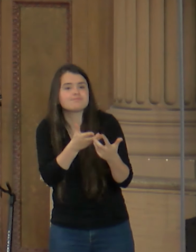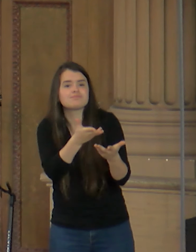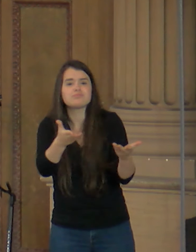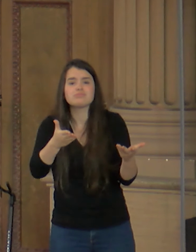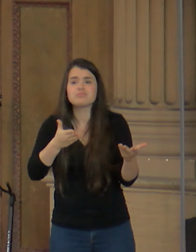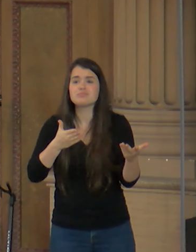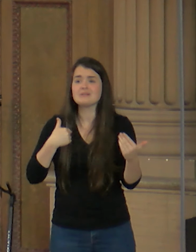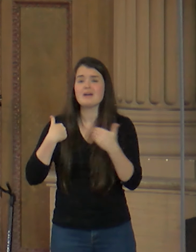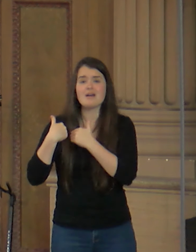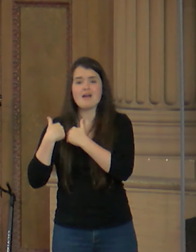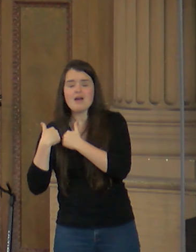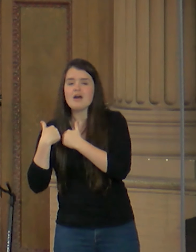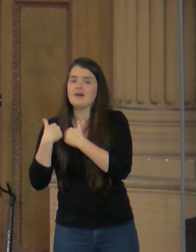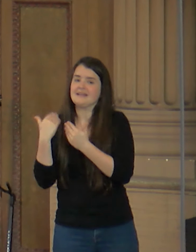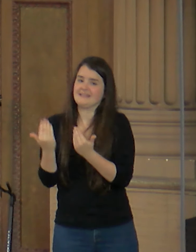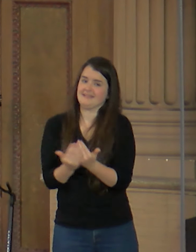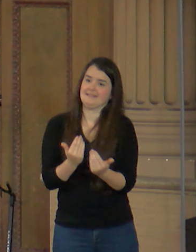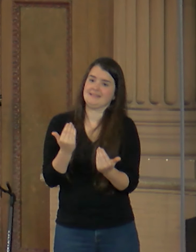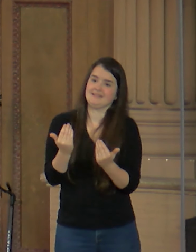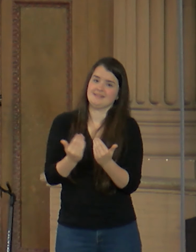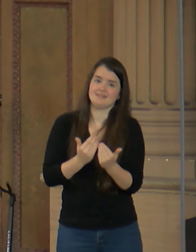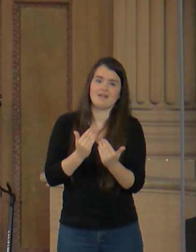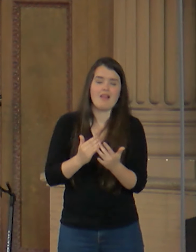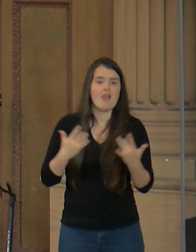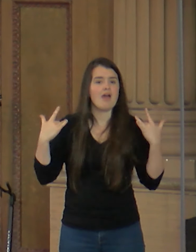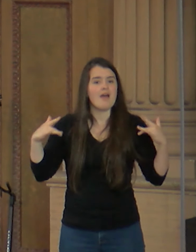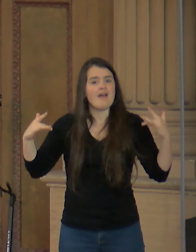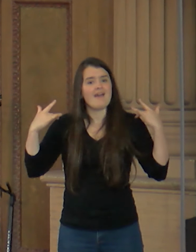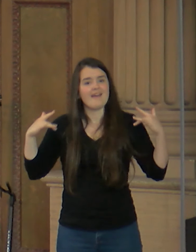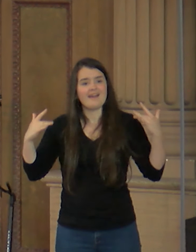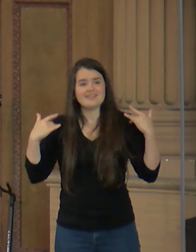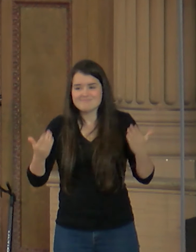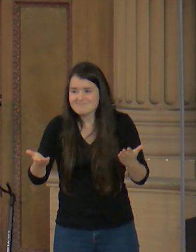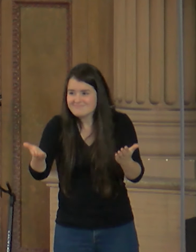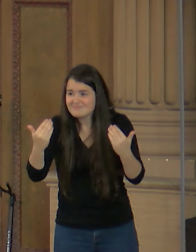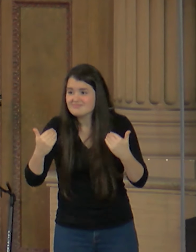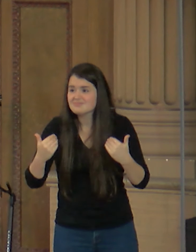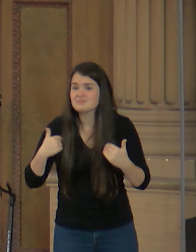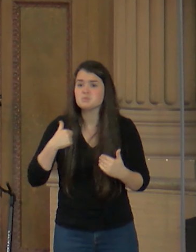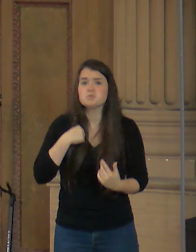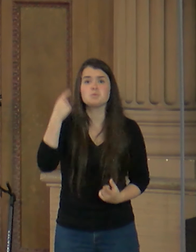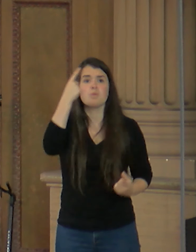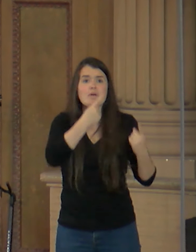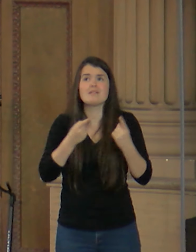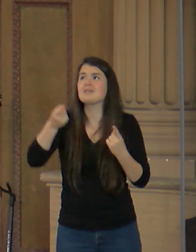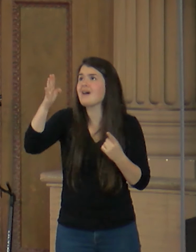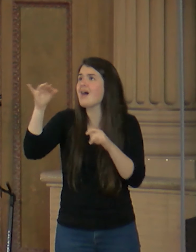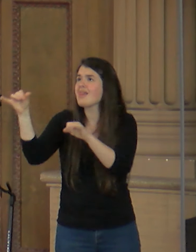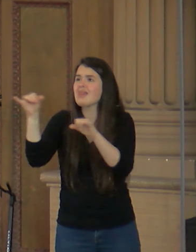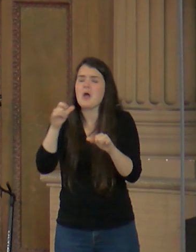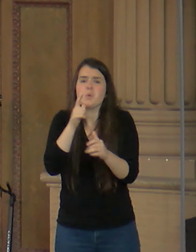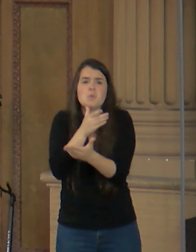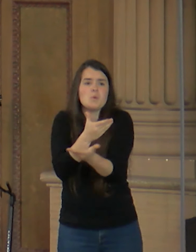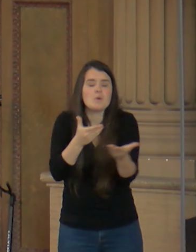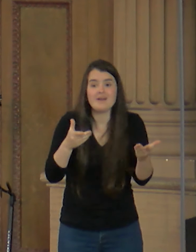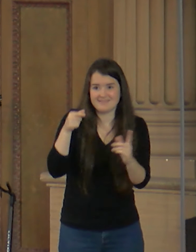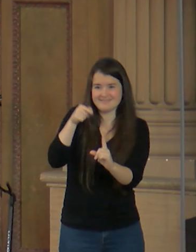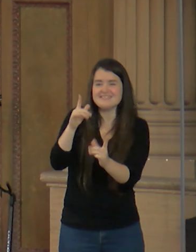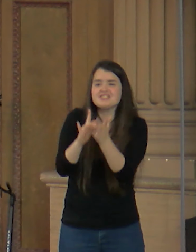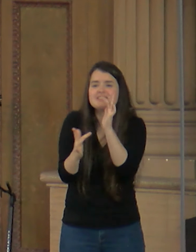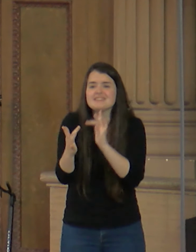light." And remember, Jesus is God among us. So when we want to know what is God like, we look at Jesus. He's got the exact imprint of